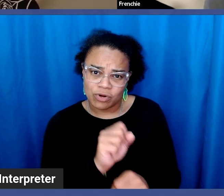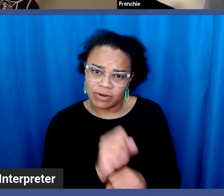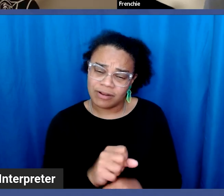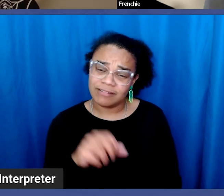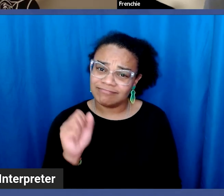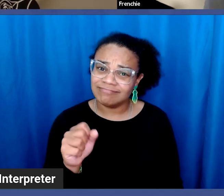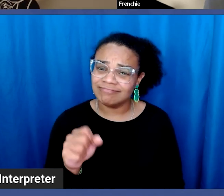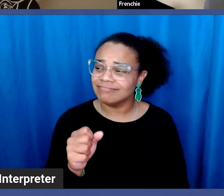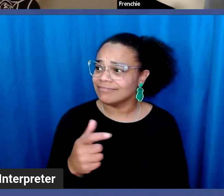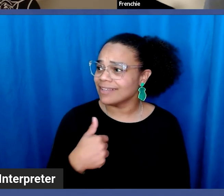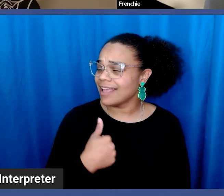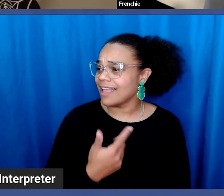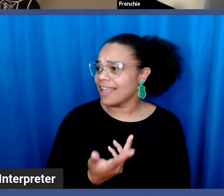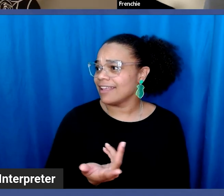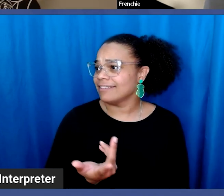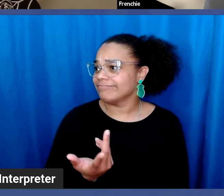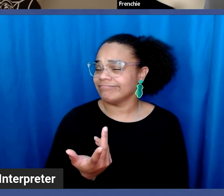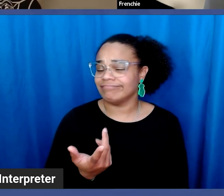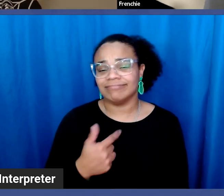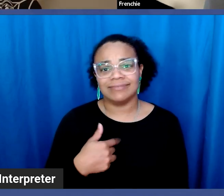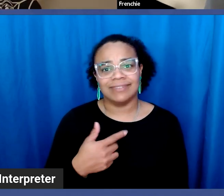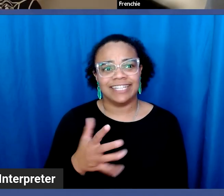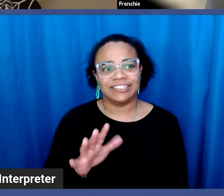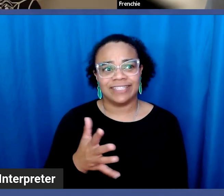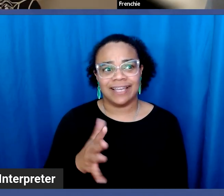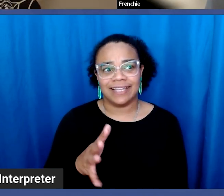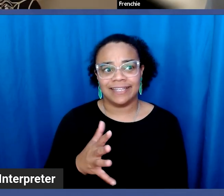yeah, I just kind of,